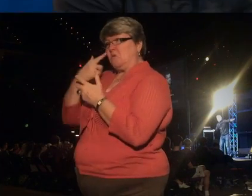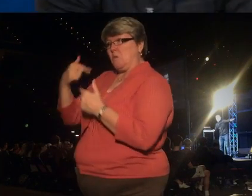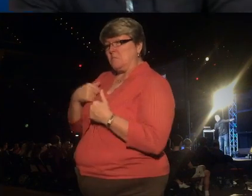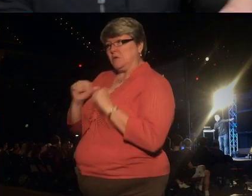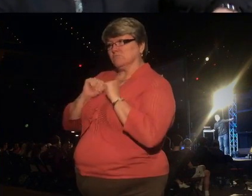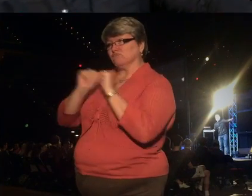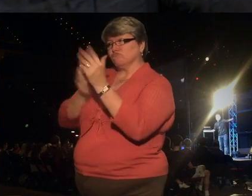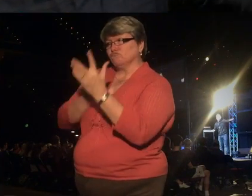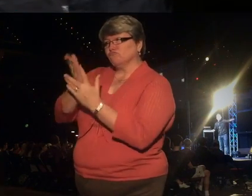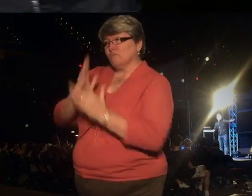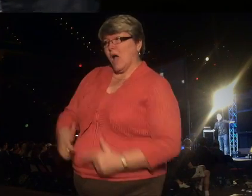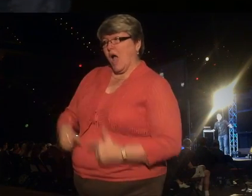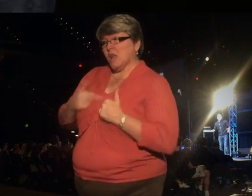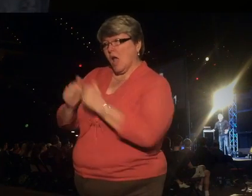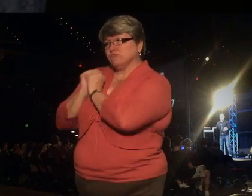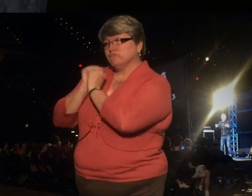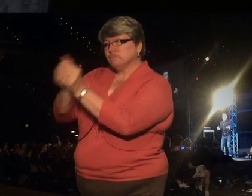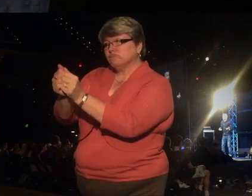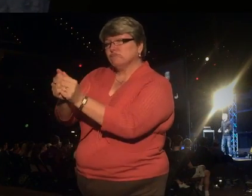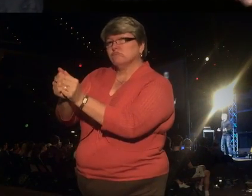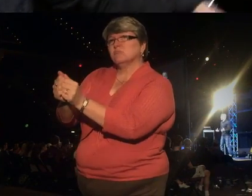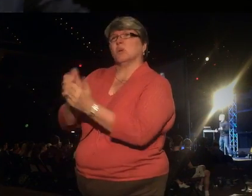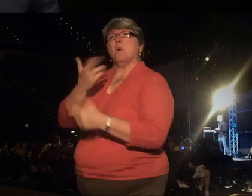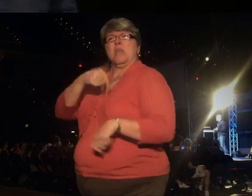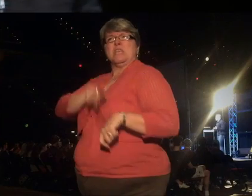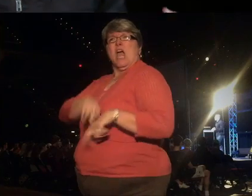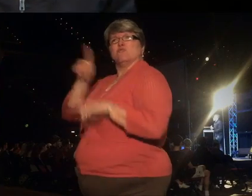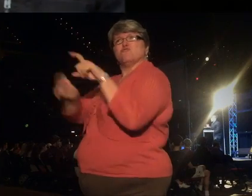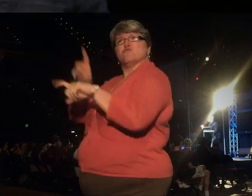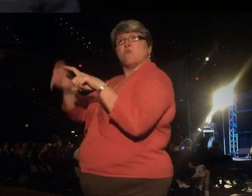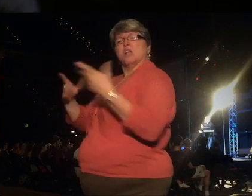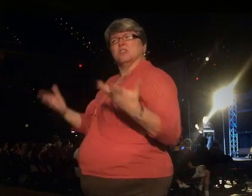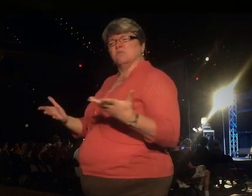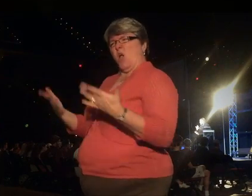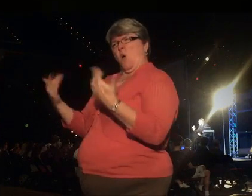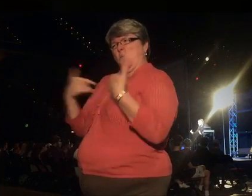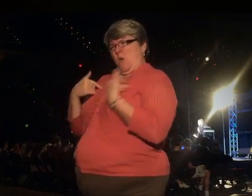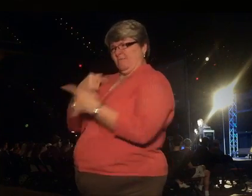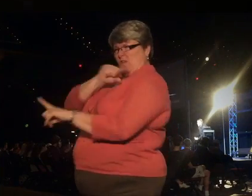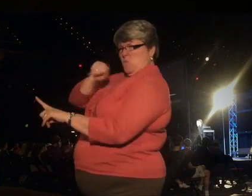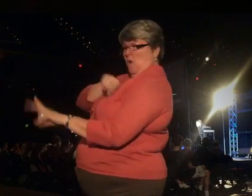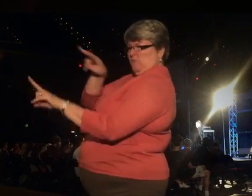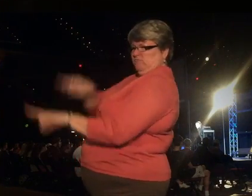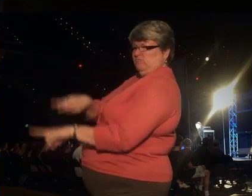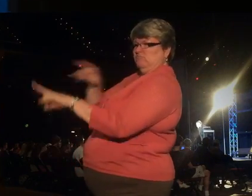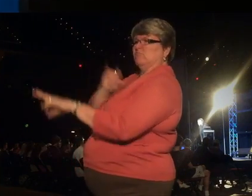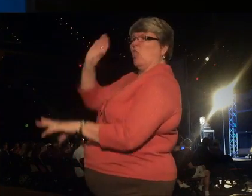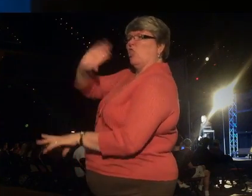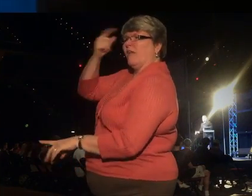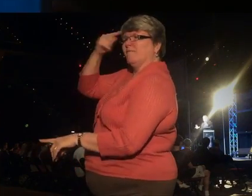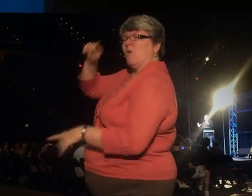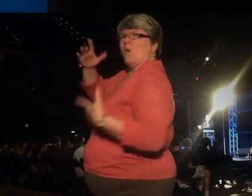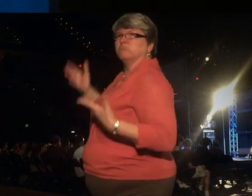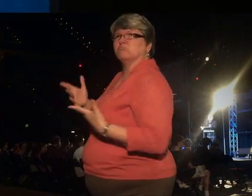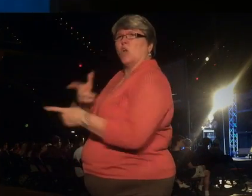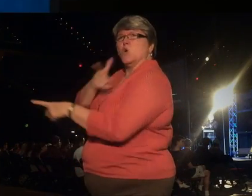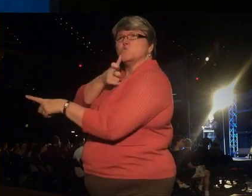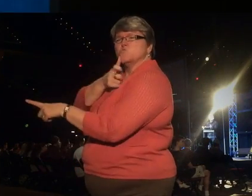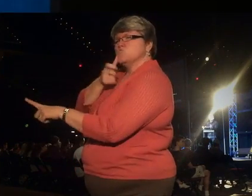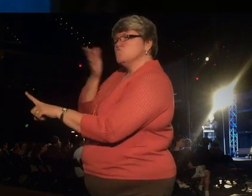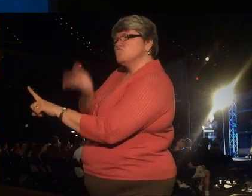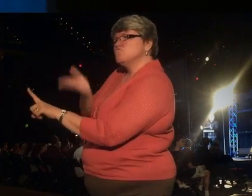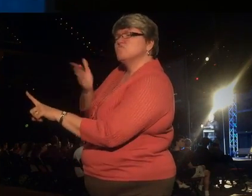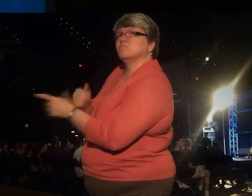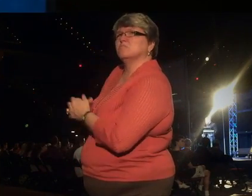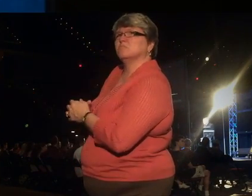person for me to spend the rest of my life with? And so the natural questions become, what qualities should I be looking for? That's the